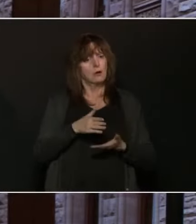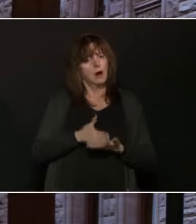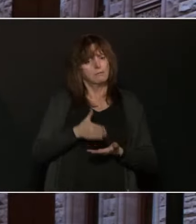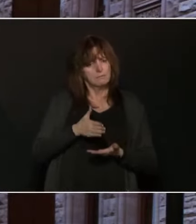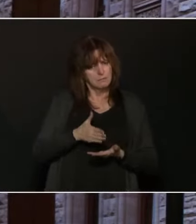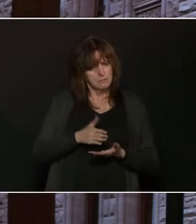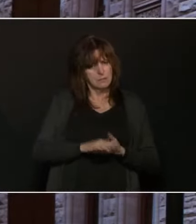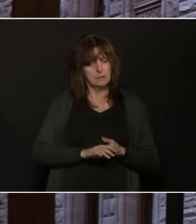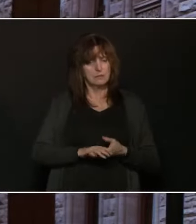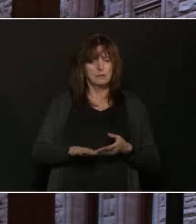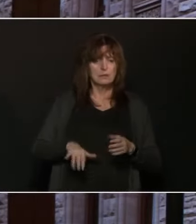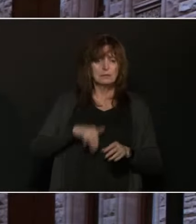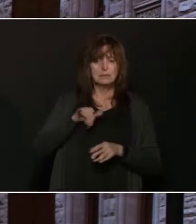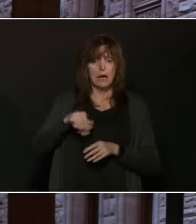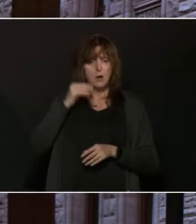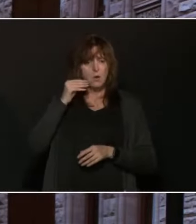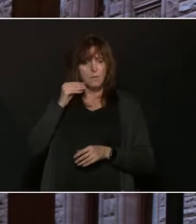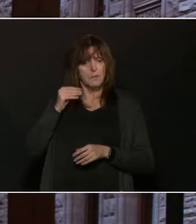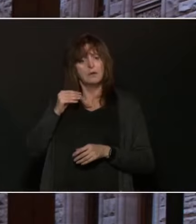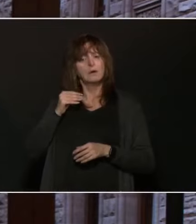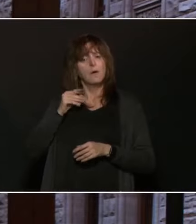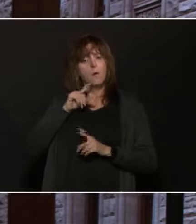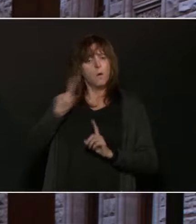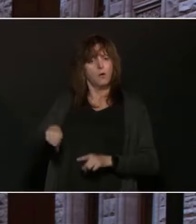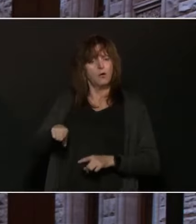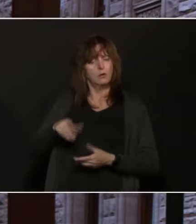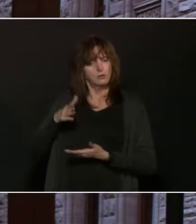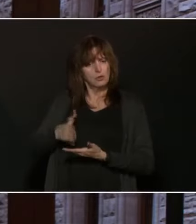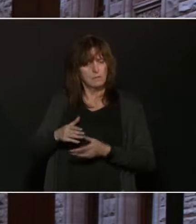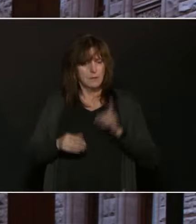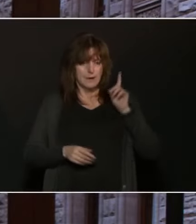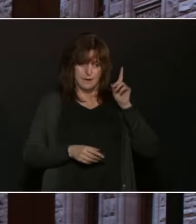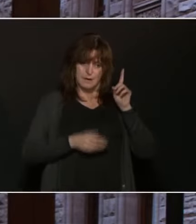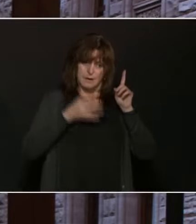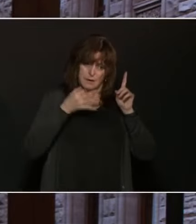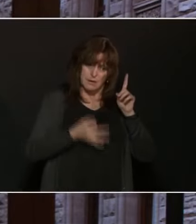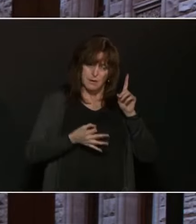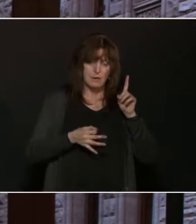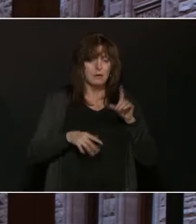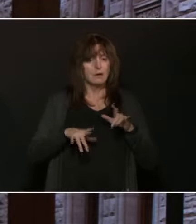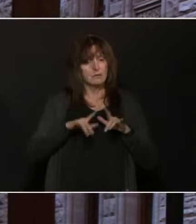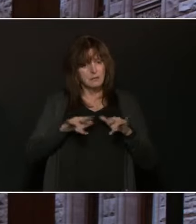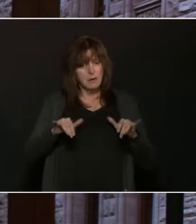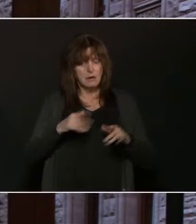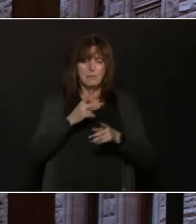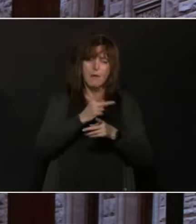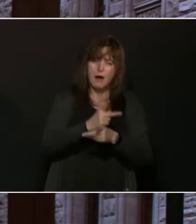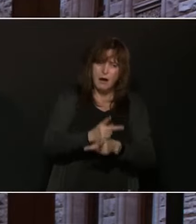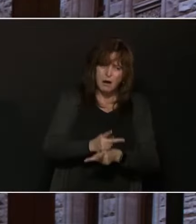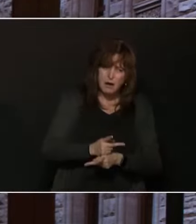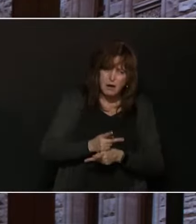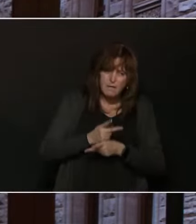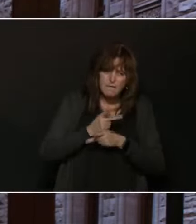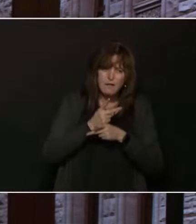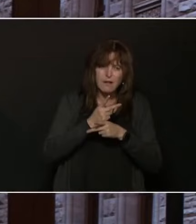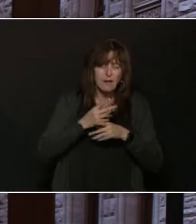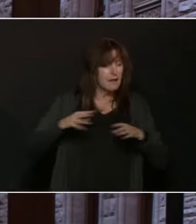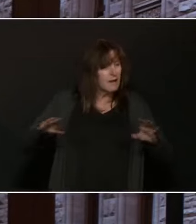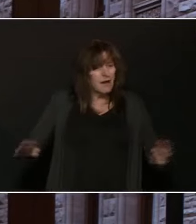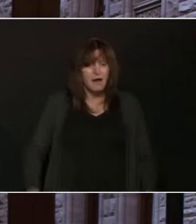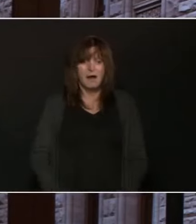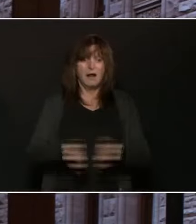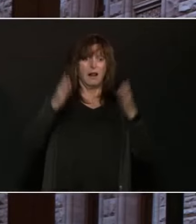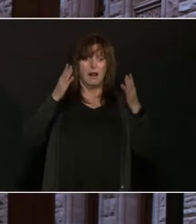regard. At the same time, we want to be very cautious that we don't do it too fast, and then we get this, as we've seen in some other